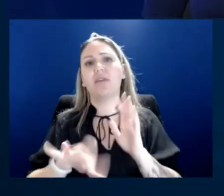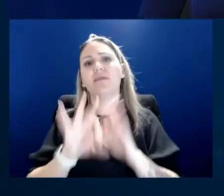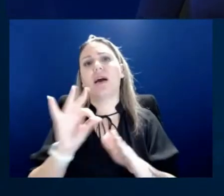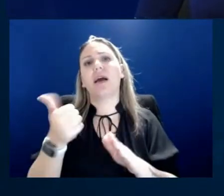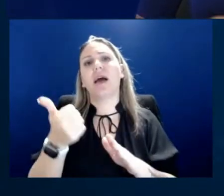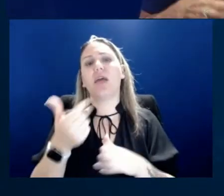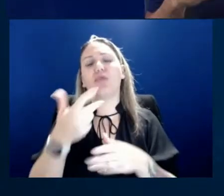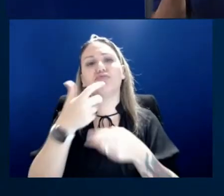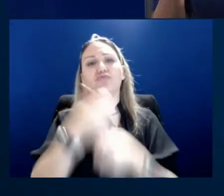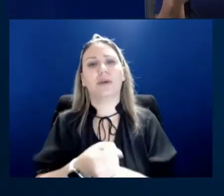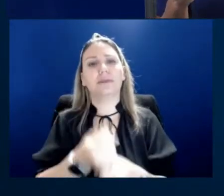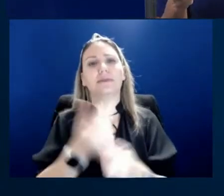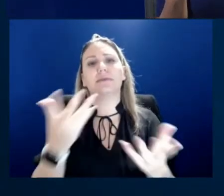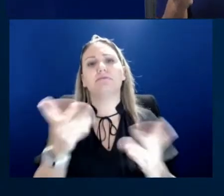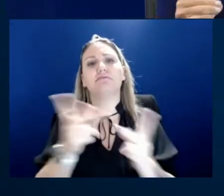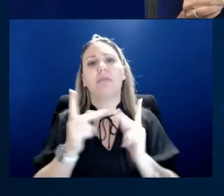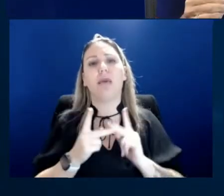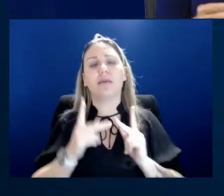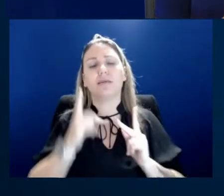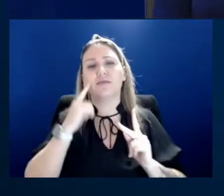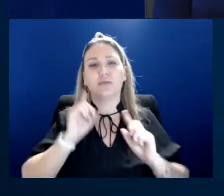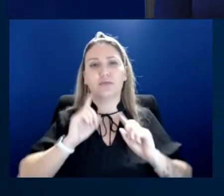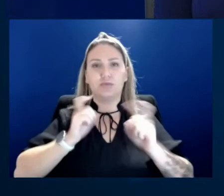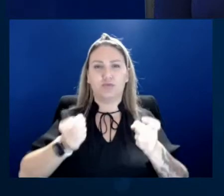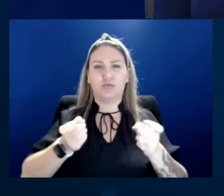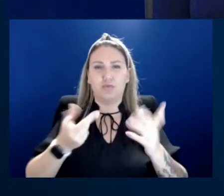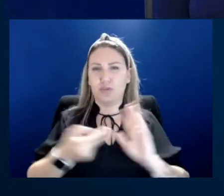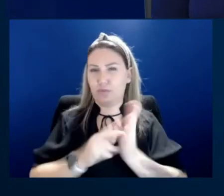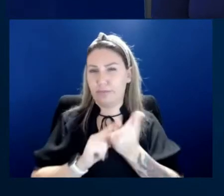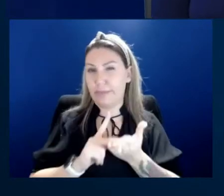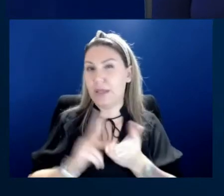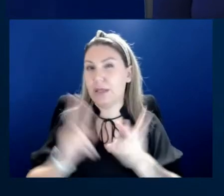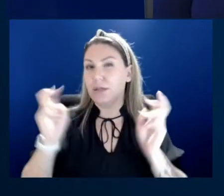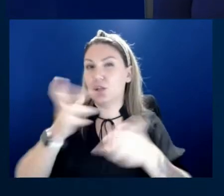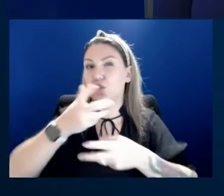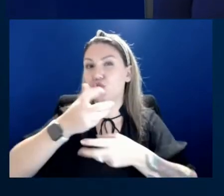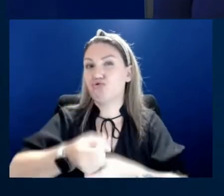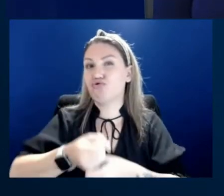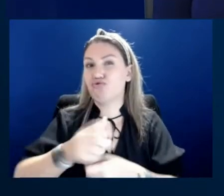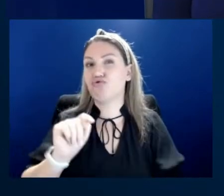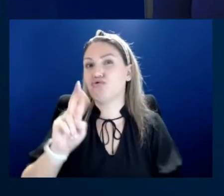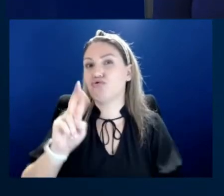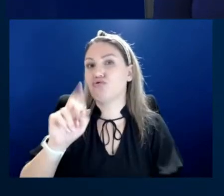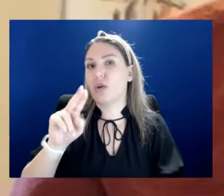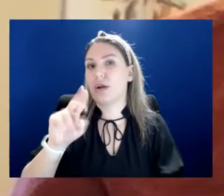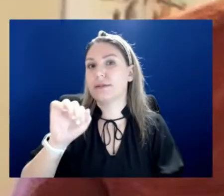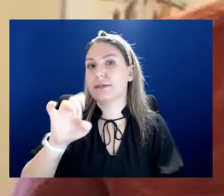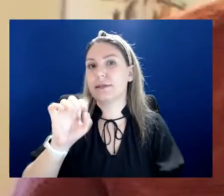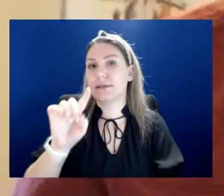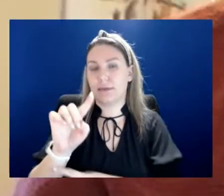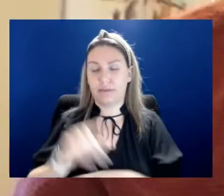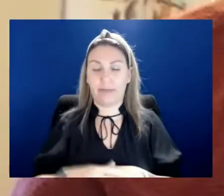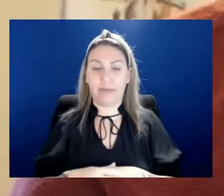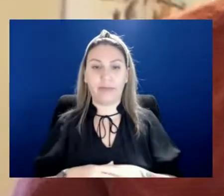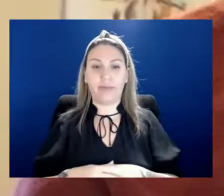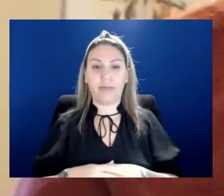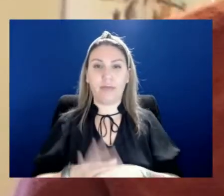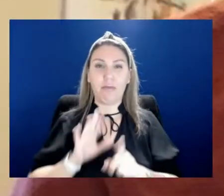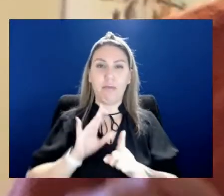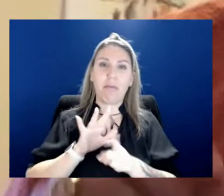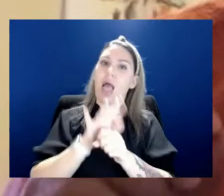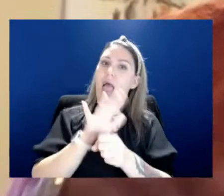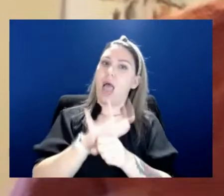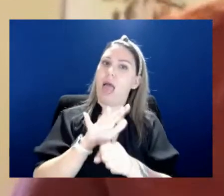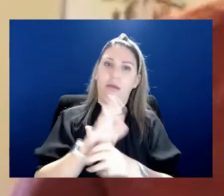sources? Talk to us what you mean by trusted. Well, there are plenty of organizations that help